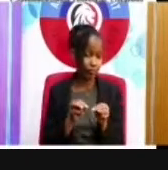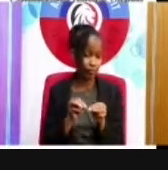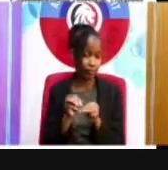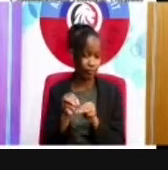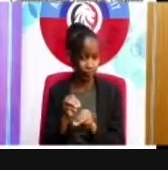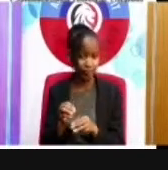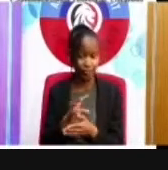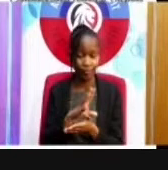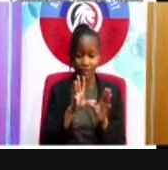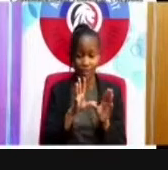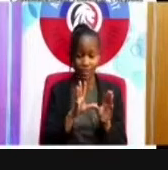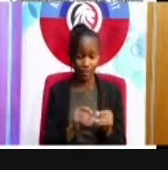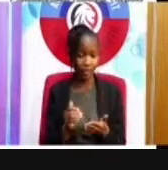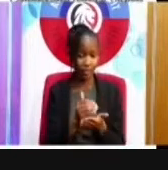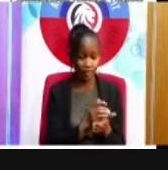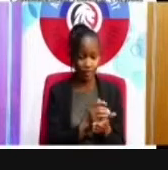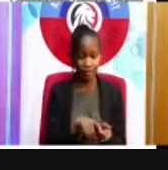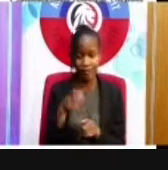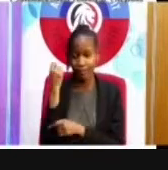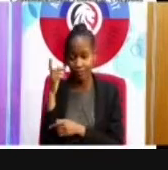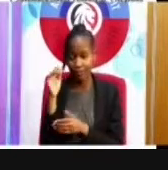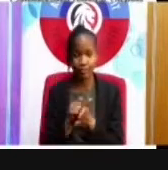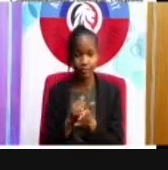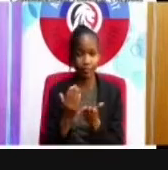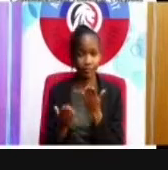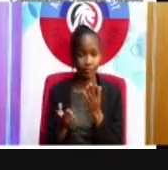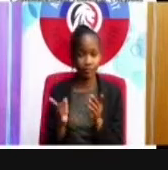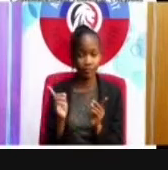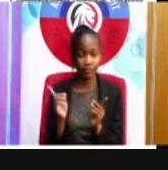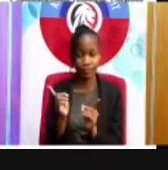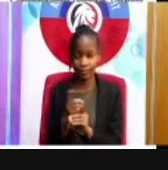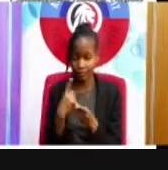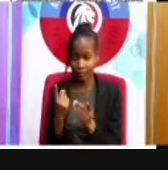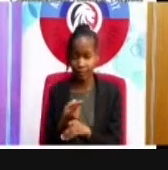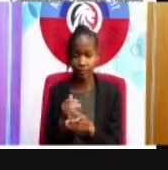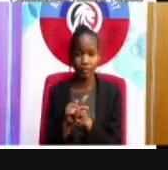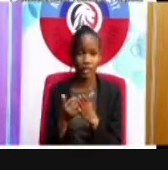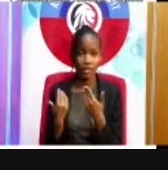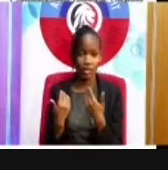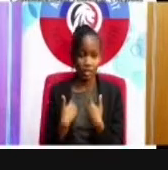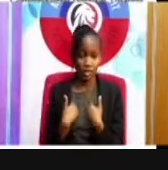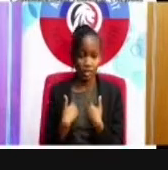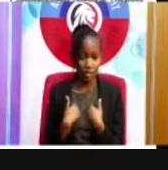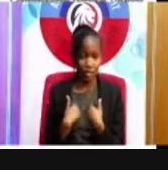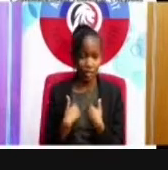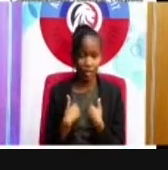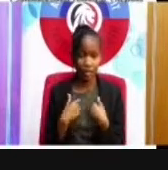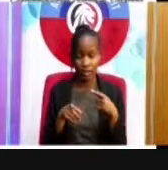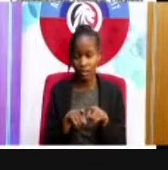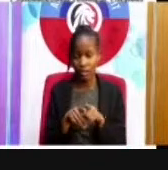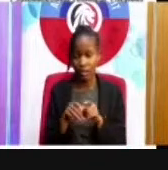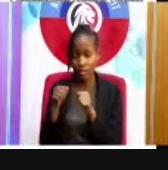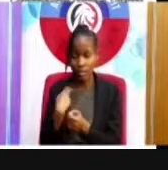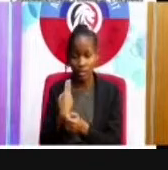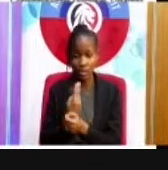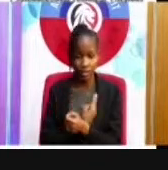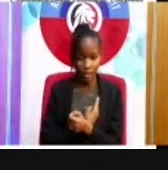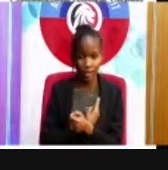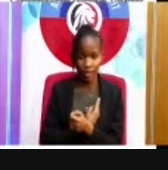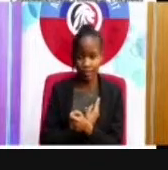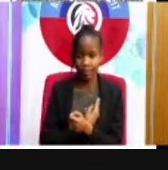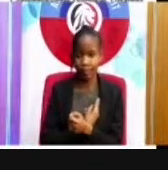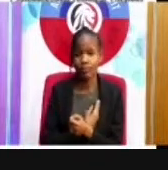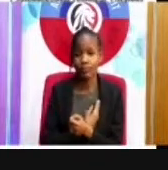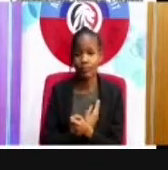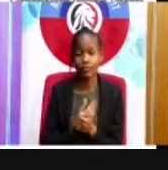and understanding that the different transactions that are happening. It enables us to discharge our mandate. And I think that's